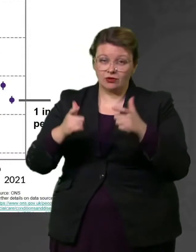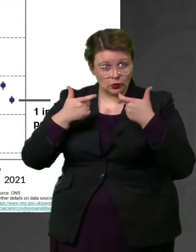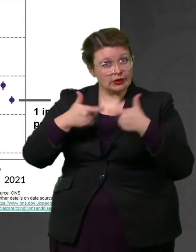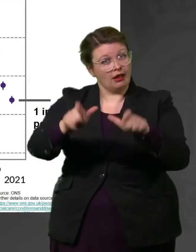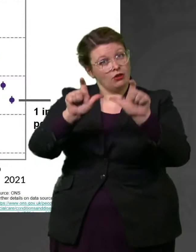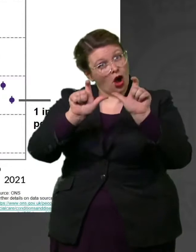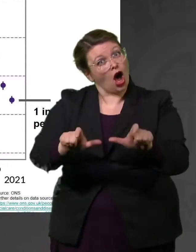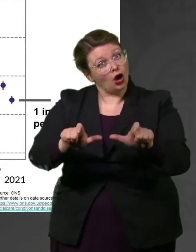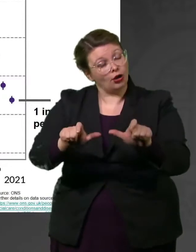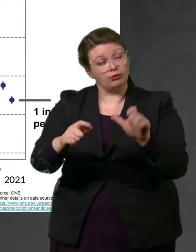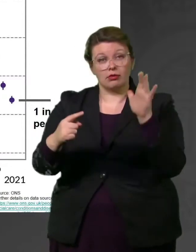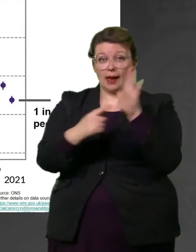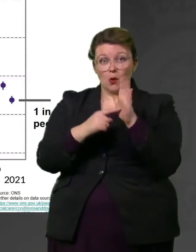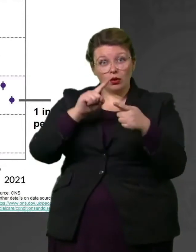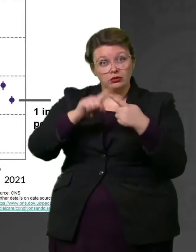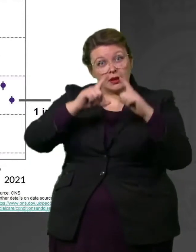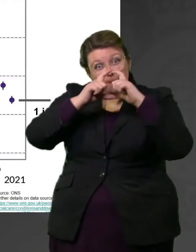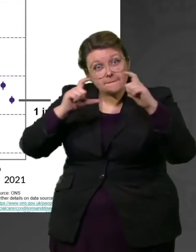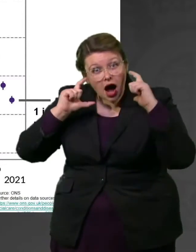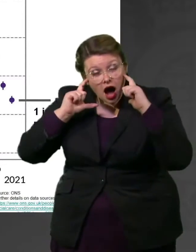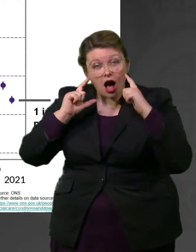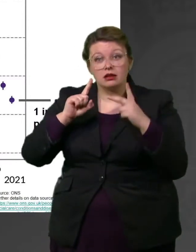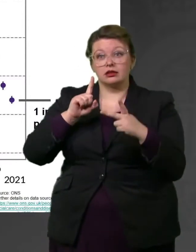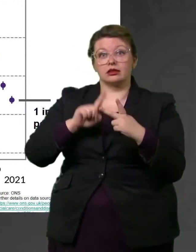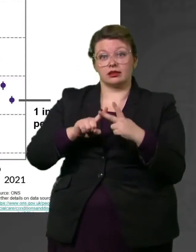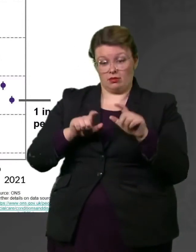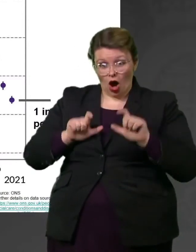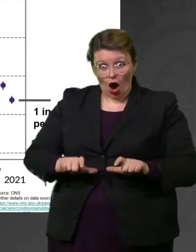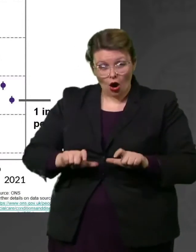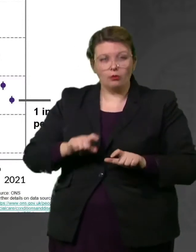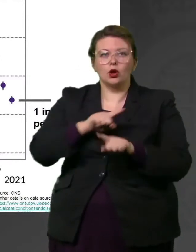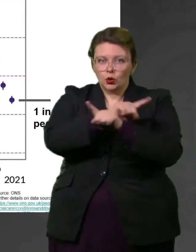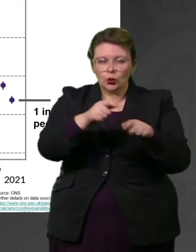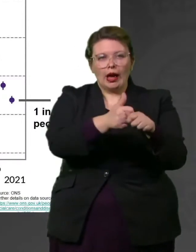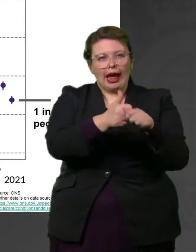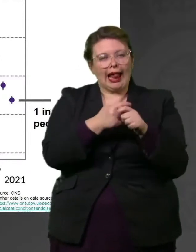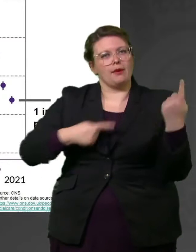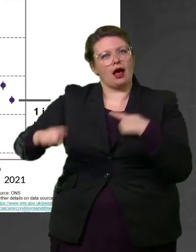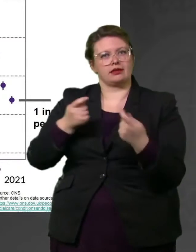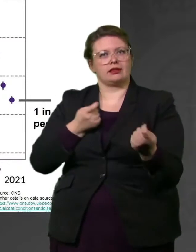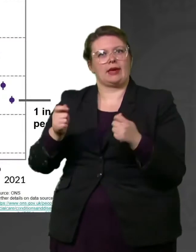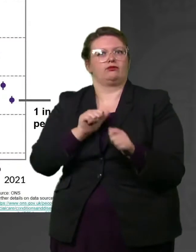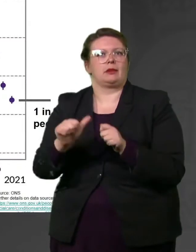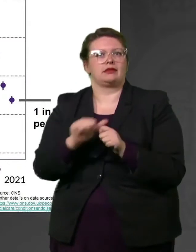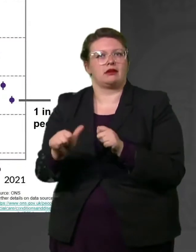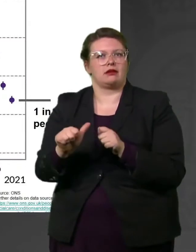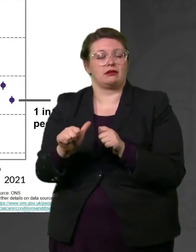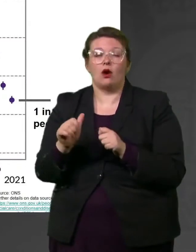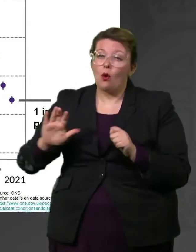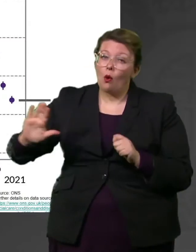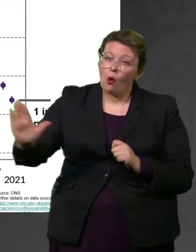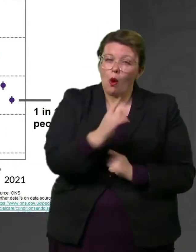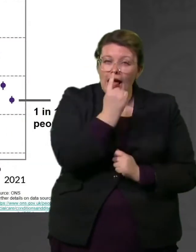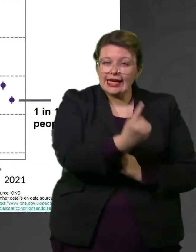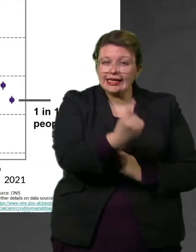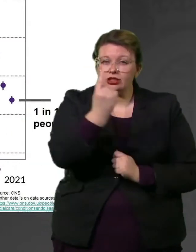you stay at home, you are playing your part. This is on all of us to keep this under control.